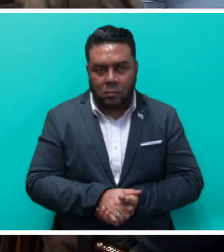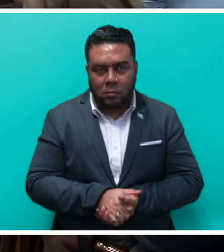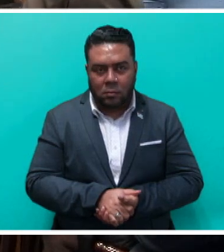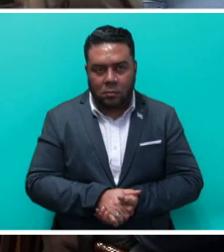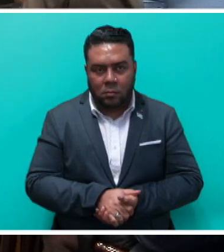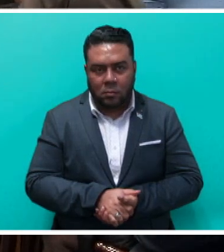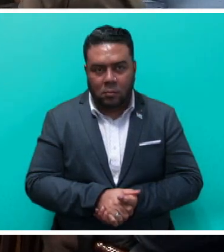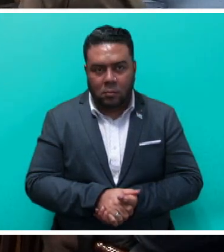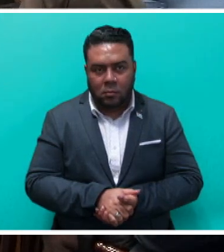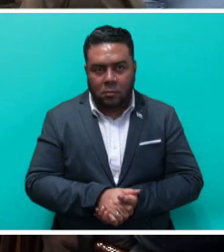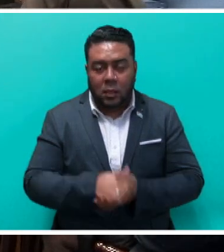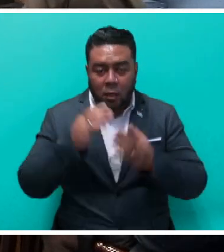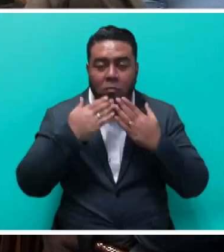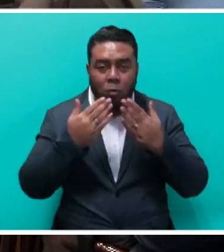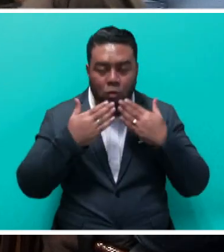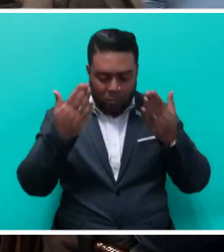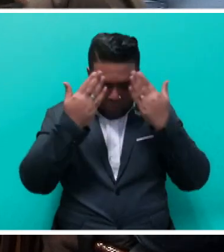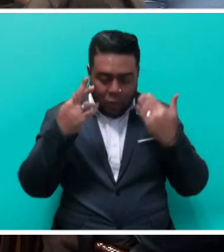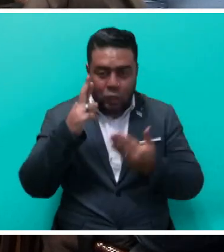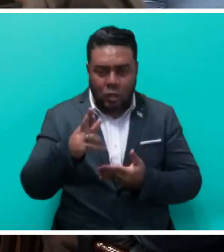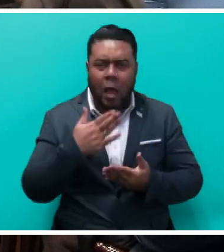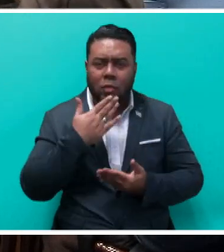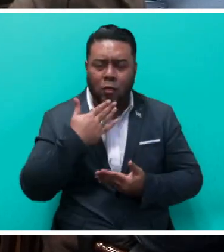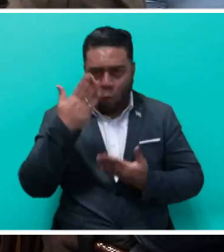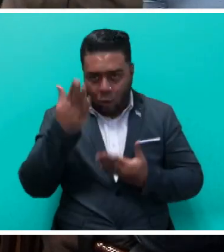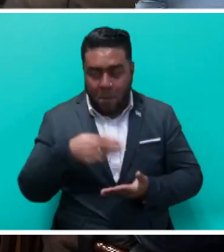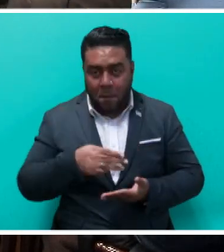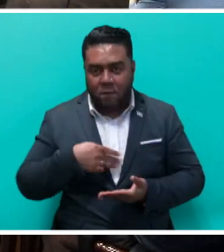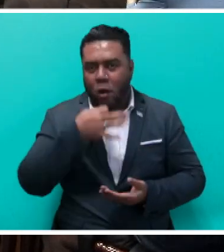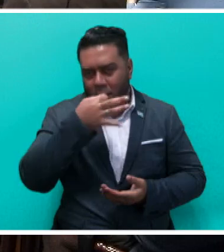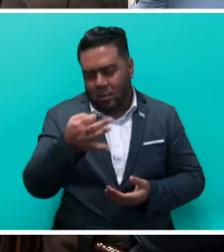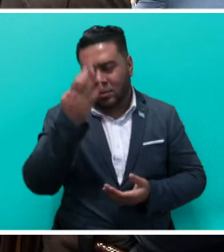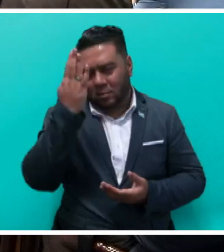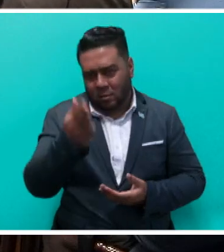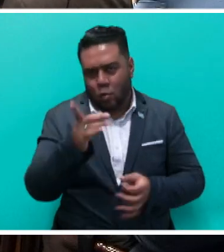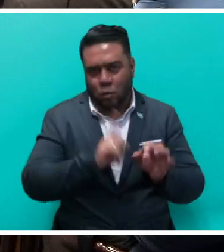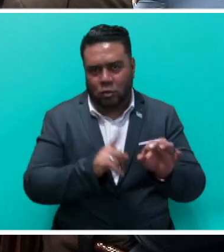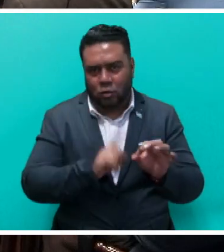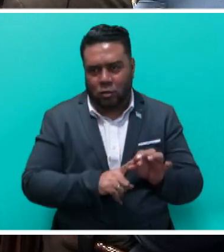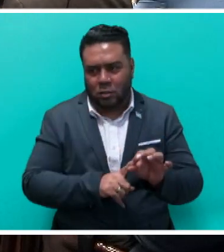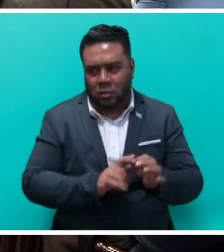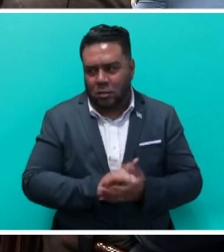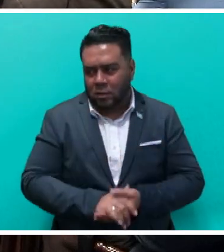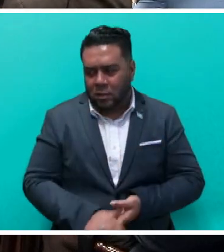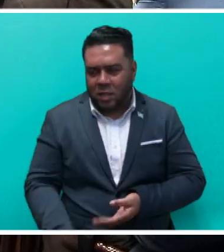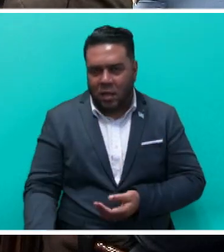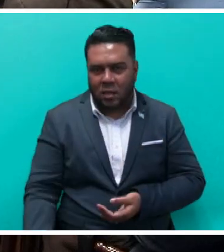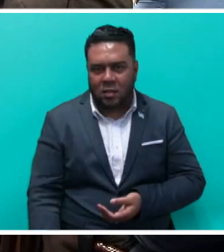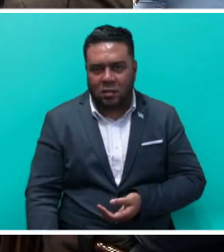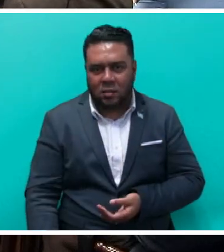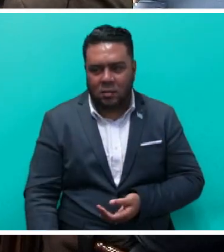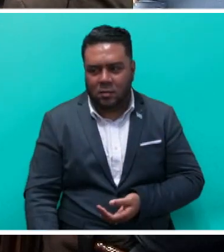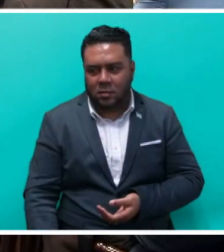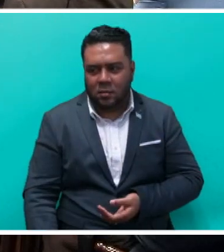Thank you, Mr. Speaker, and I thank the honourable member for asking the question. Mr. Speaker, said